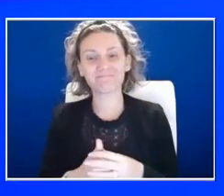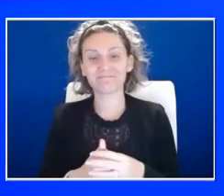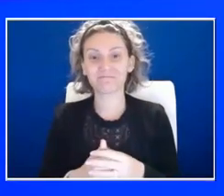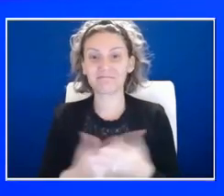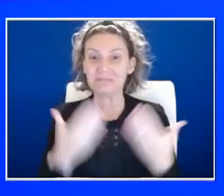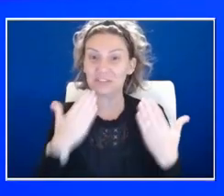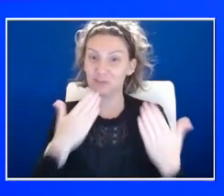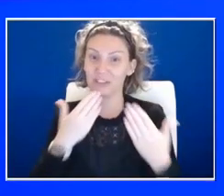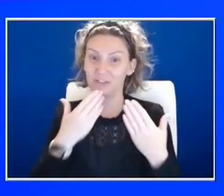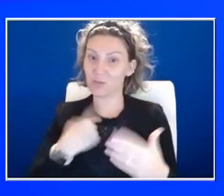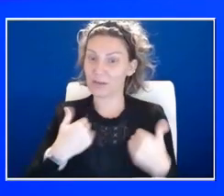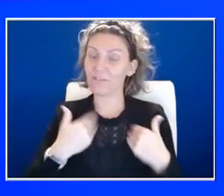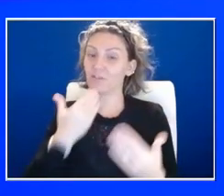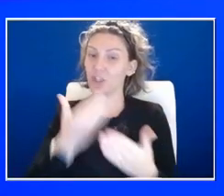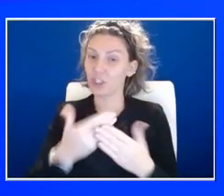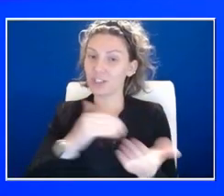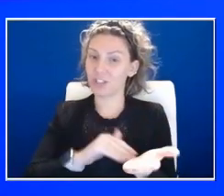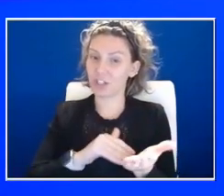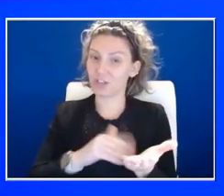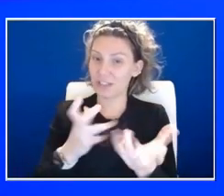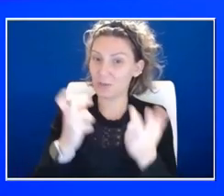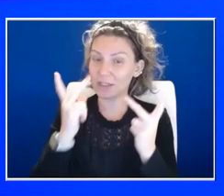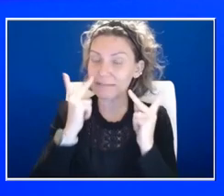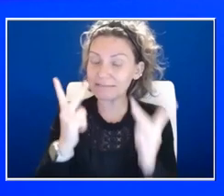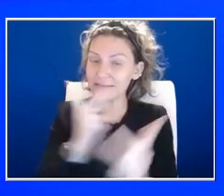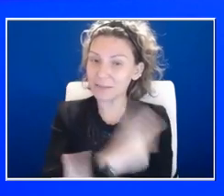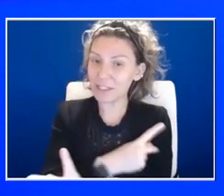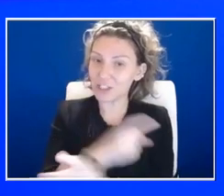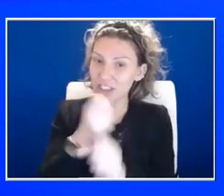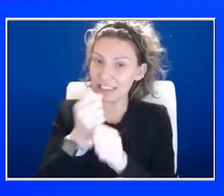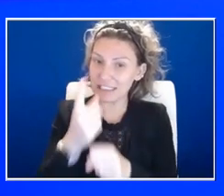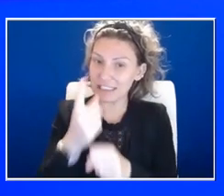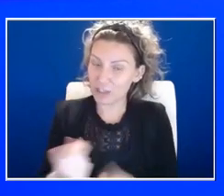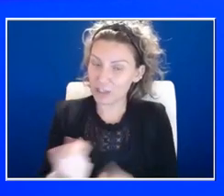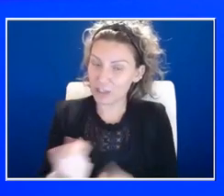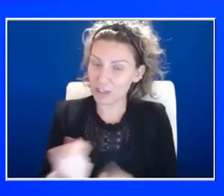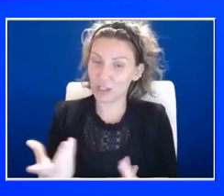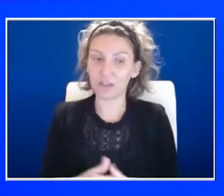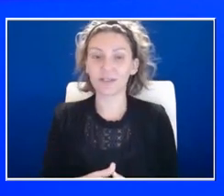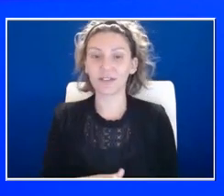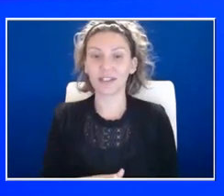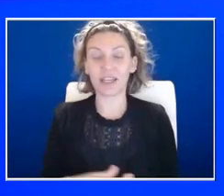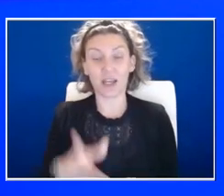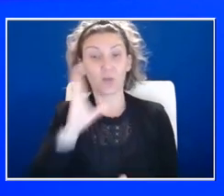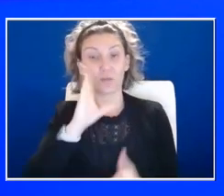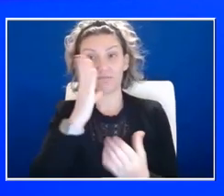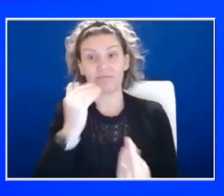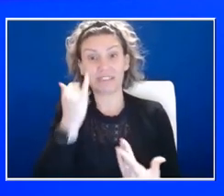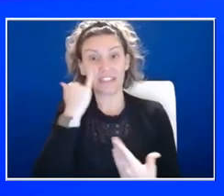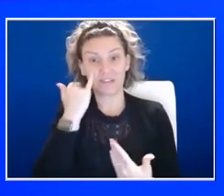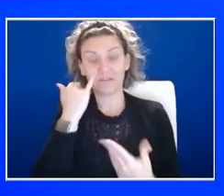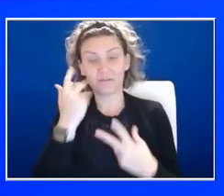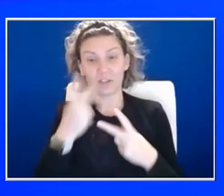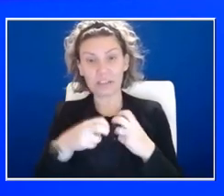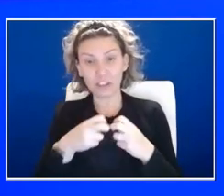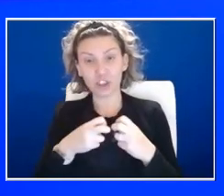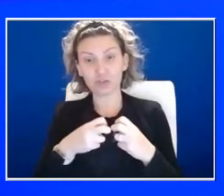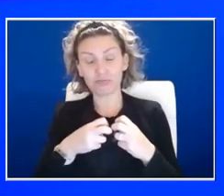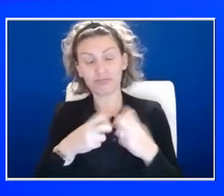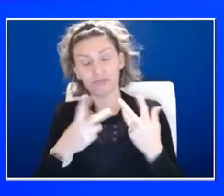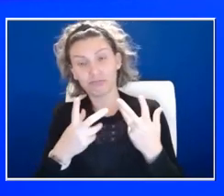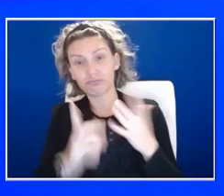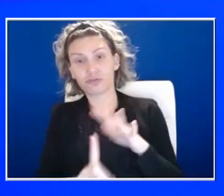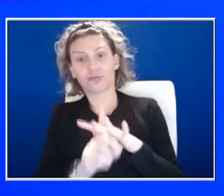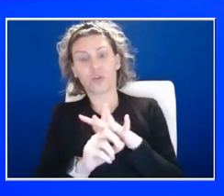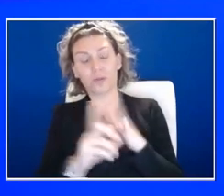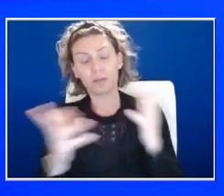doctors that want to see their patients every year and will let you know if there's an issue. And it's just,